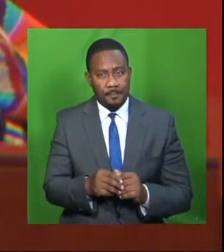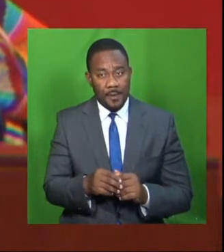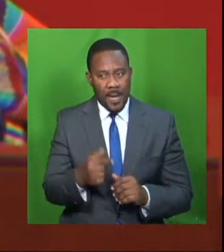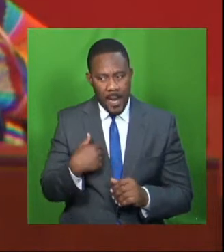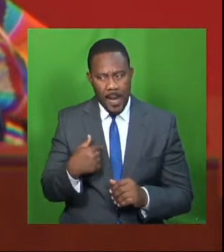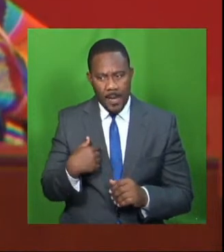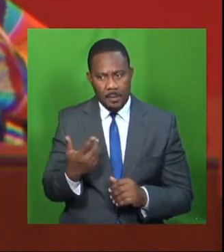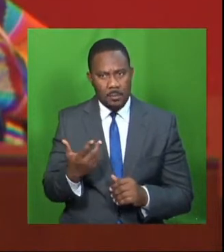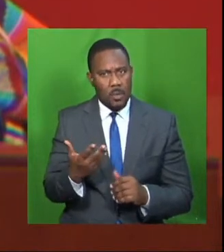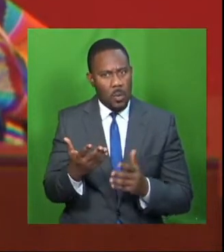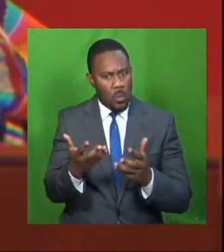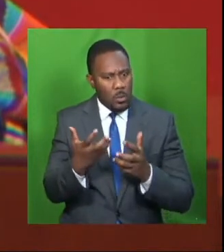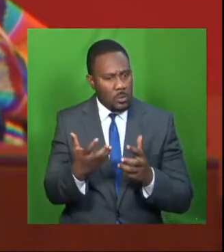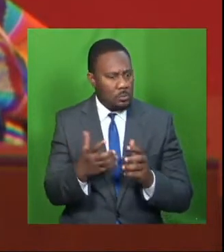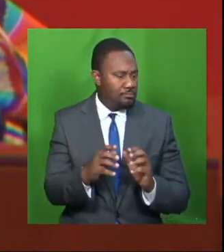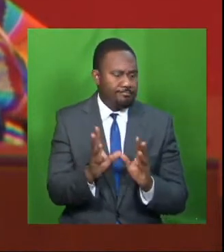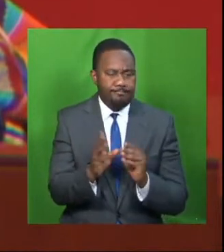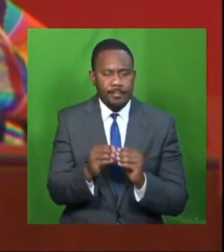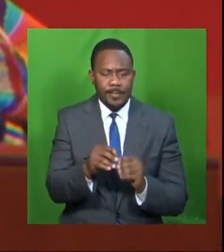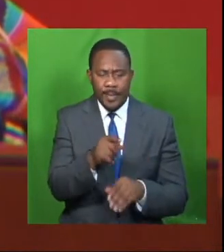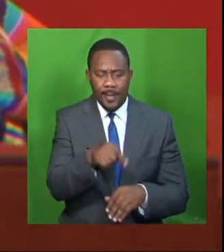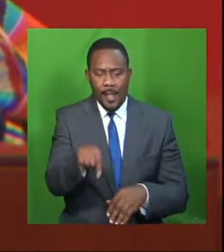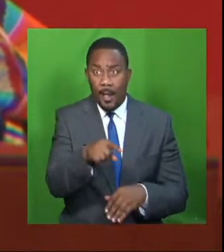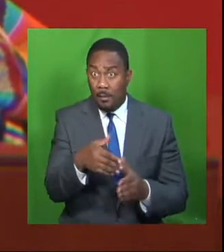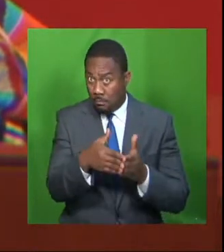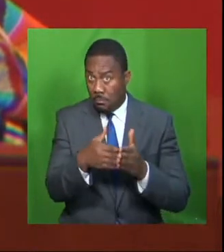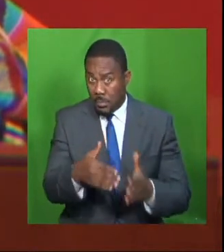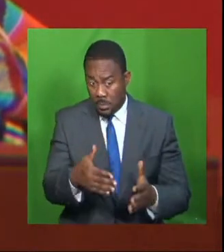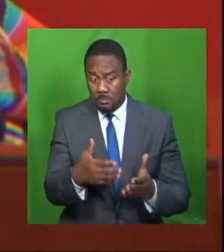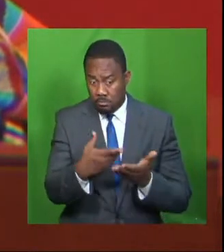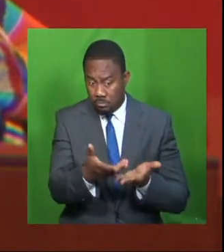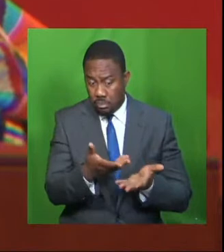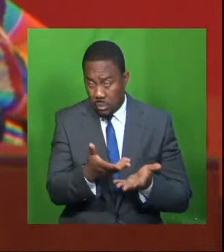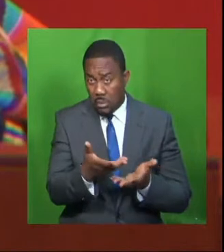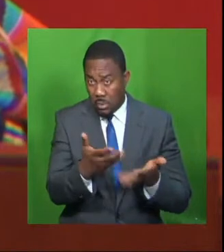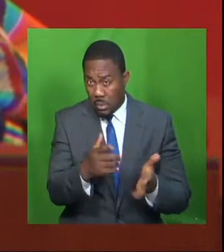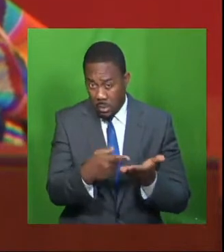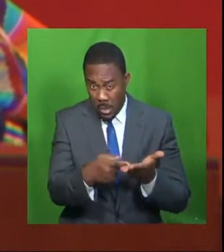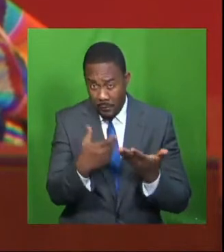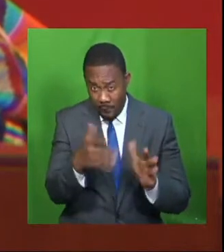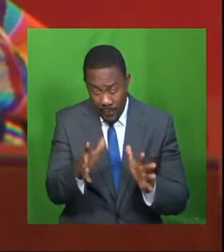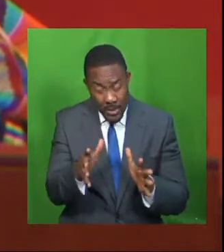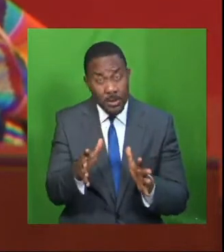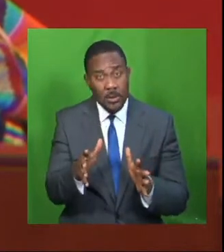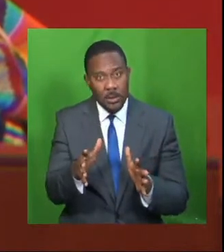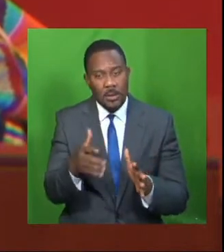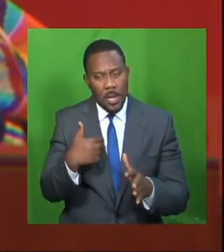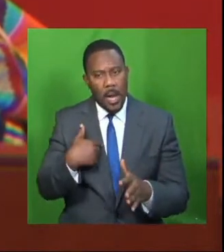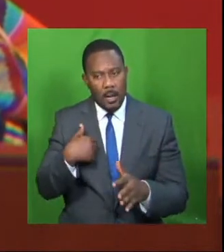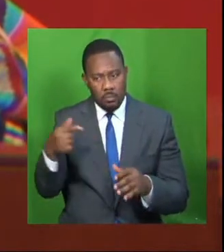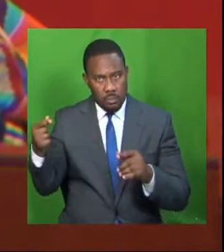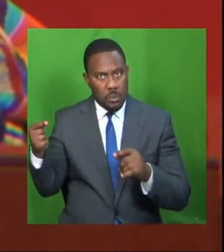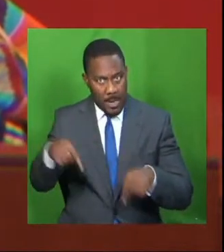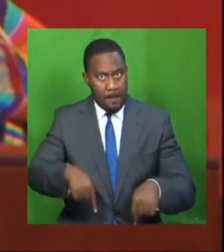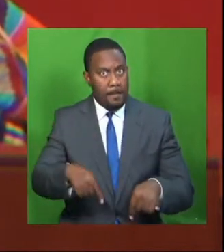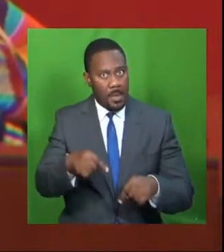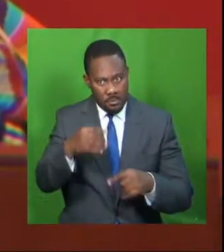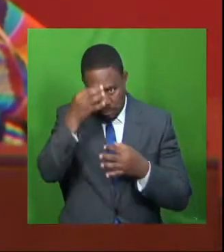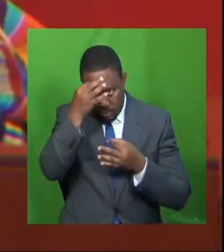were mandated to follow through to ensure payment. So that we did that. I'm happy to announce that